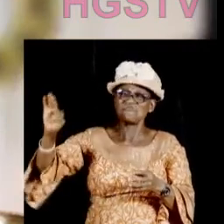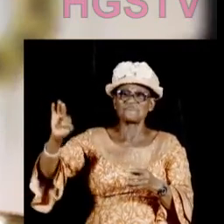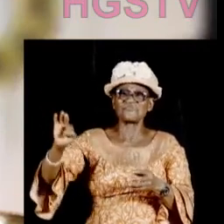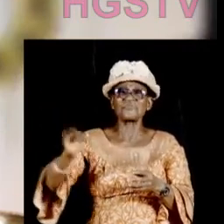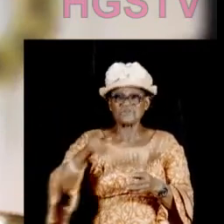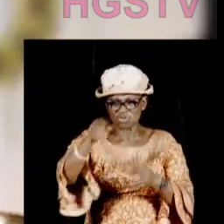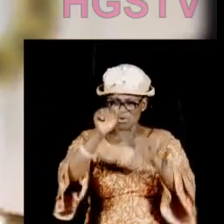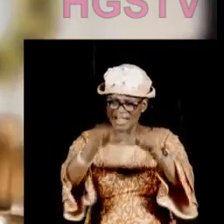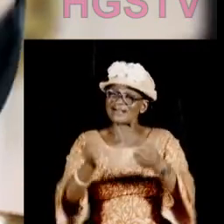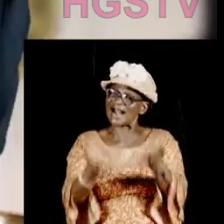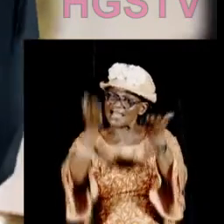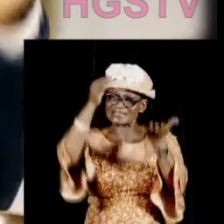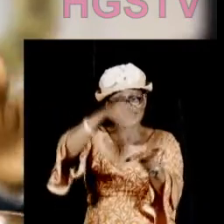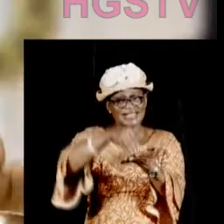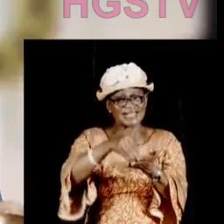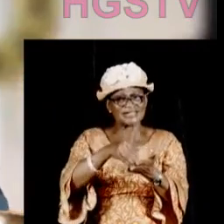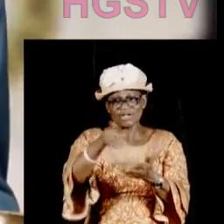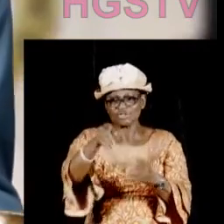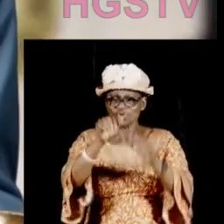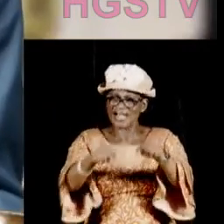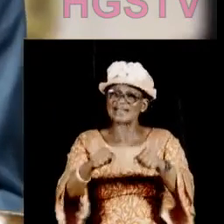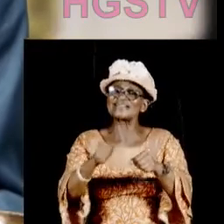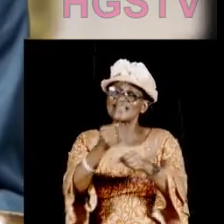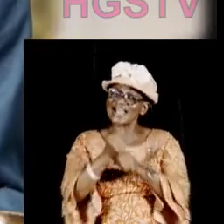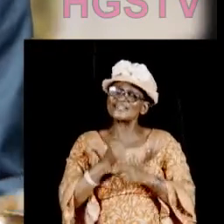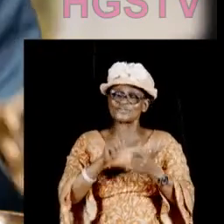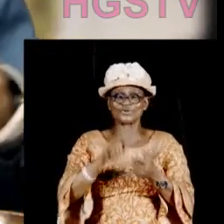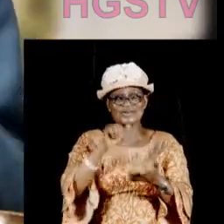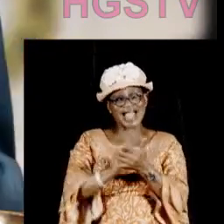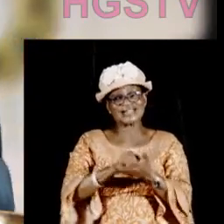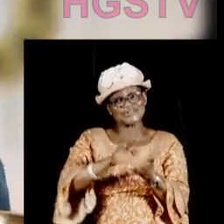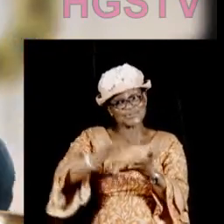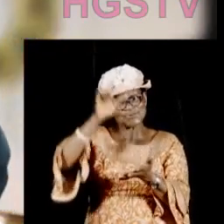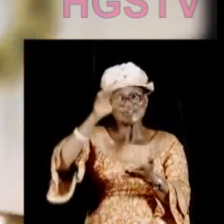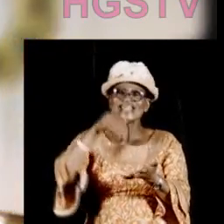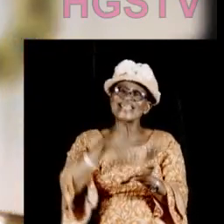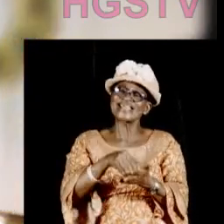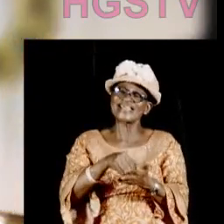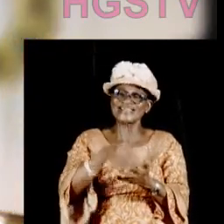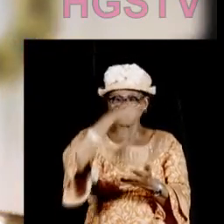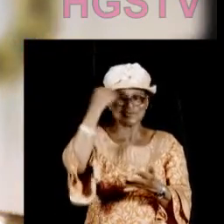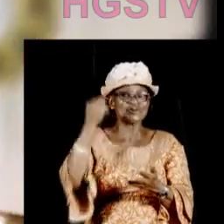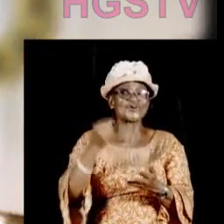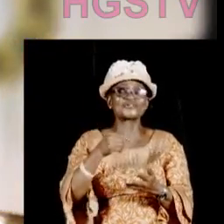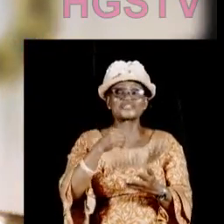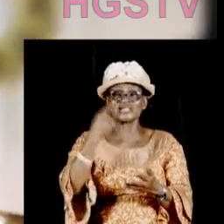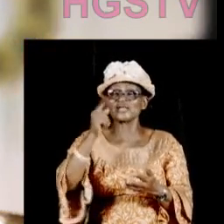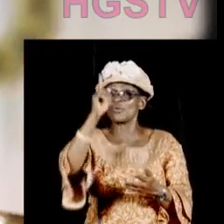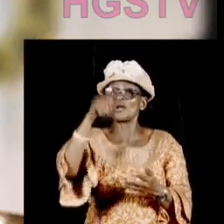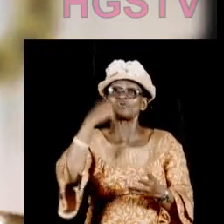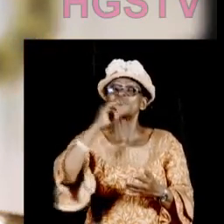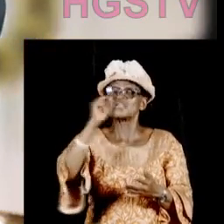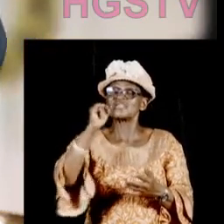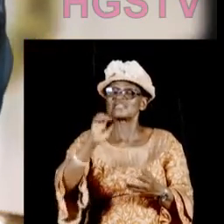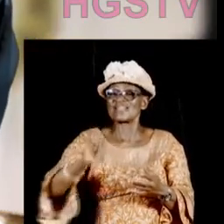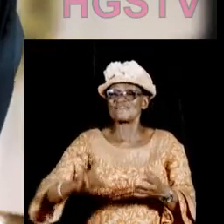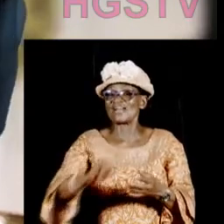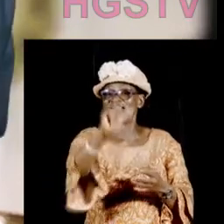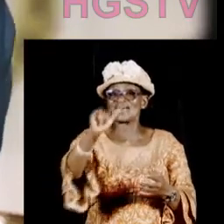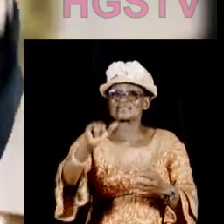hope? You can get to that glory again, because the one who is with everlasting hand is able to carry